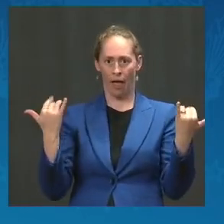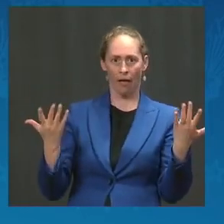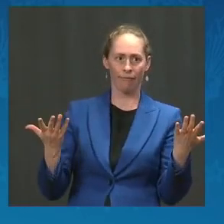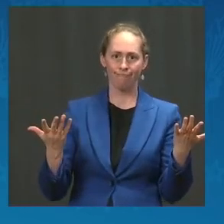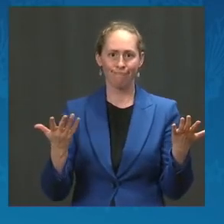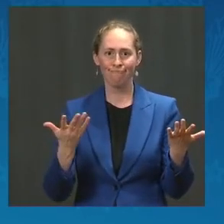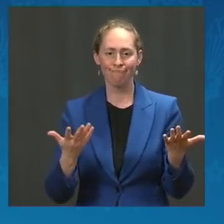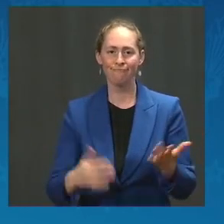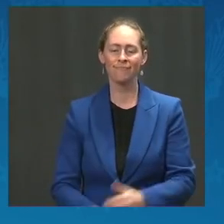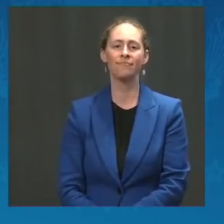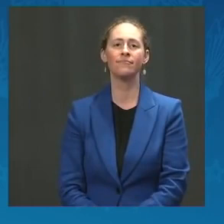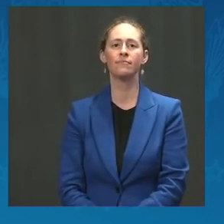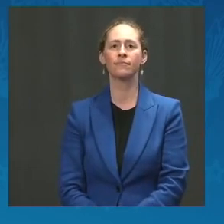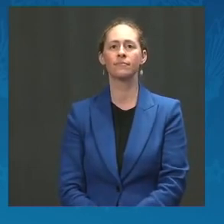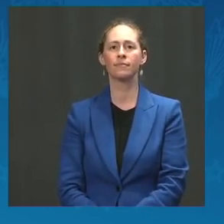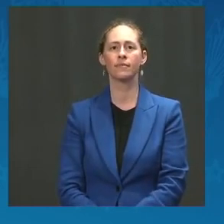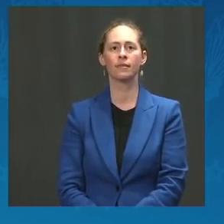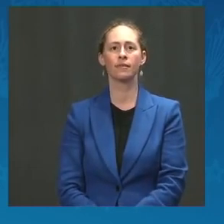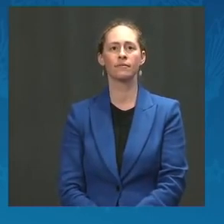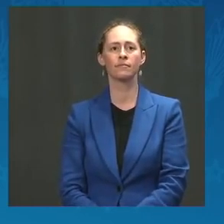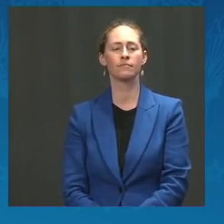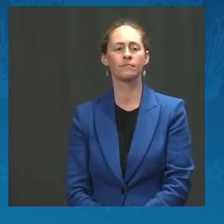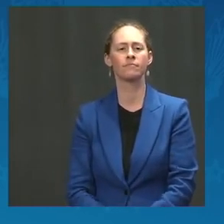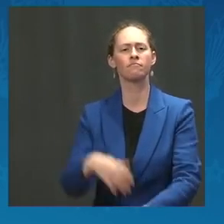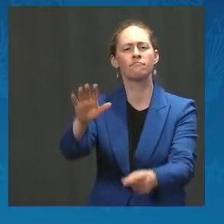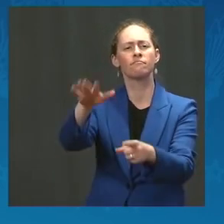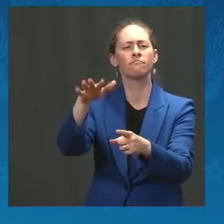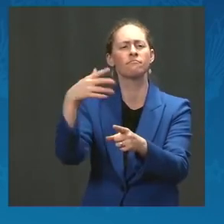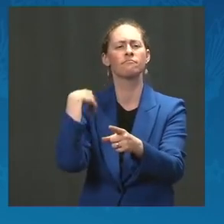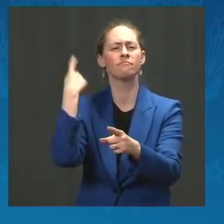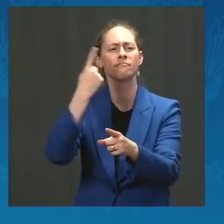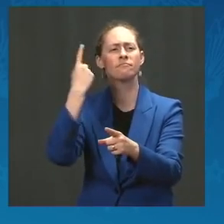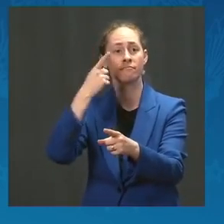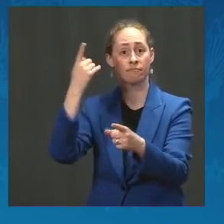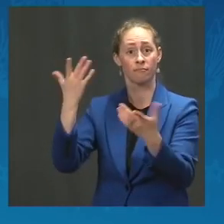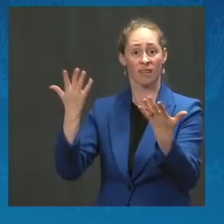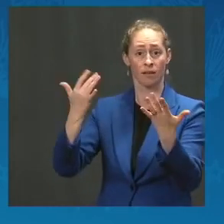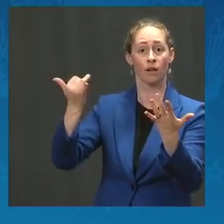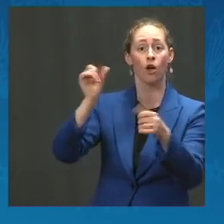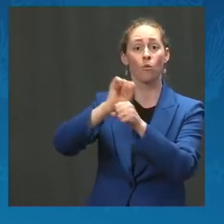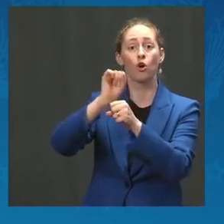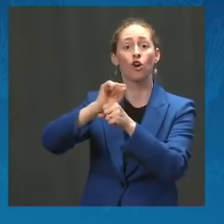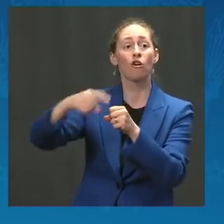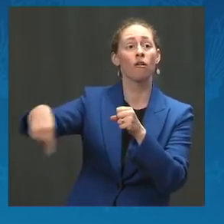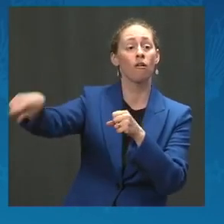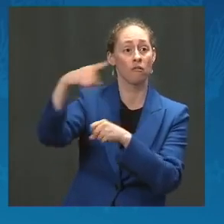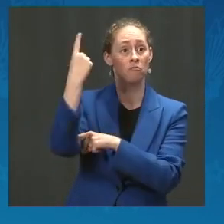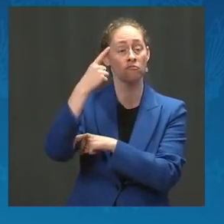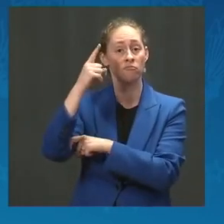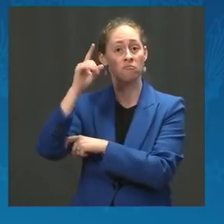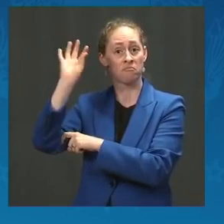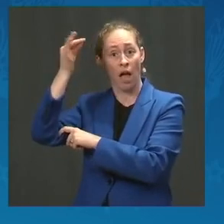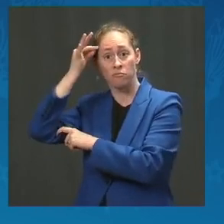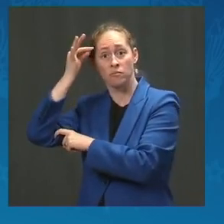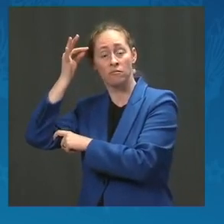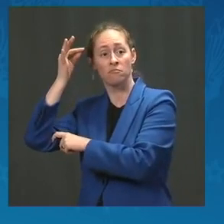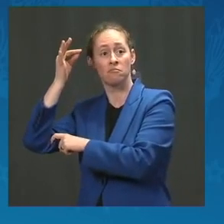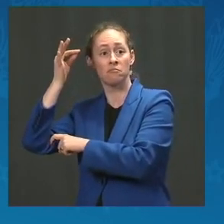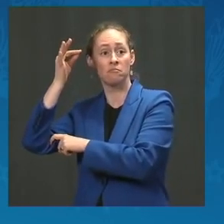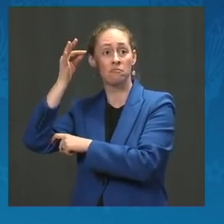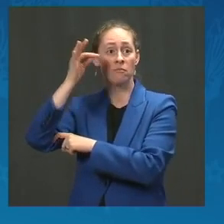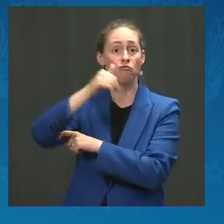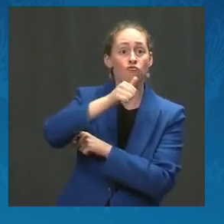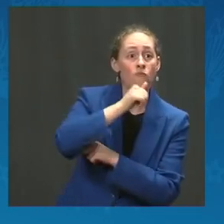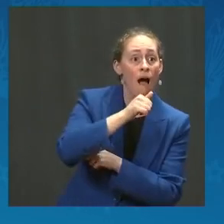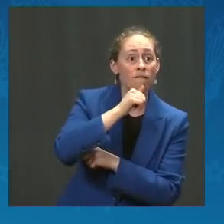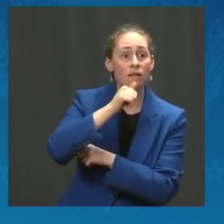set up an American workplace for federal workers and private sector that really is the vaccinated versus the unvaccinated? And is that